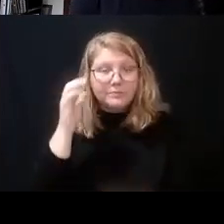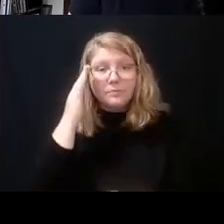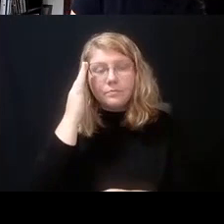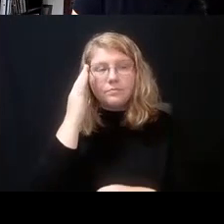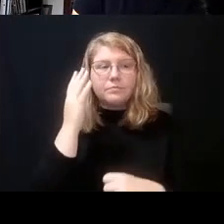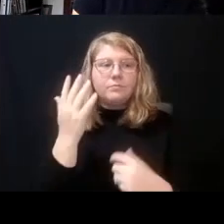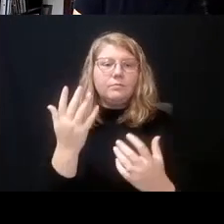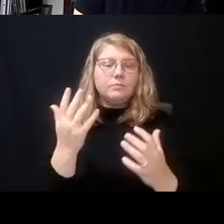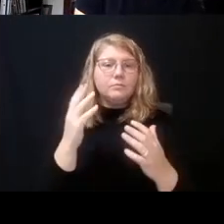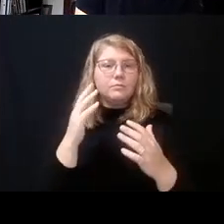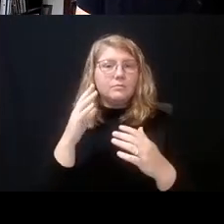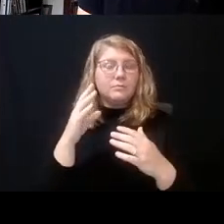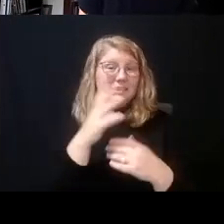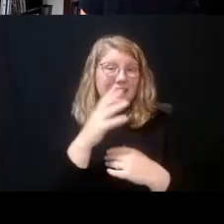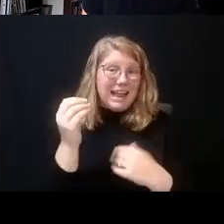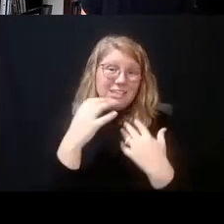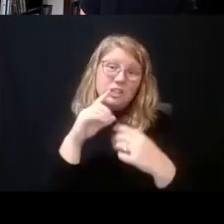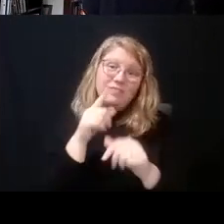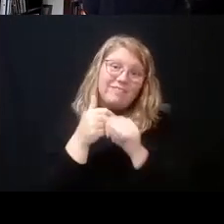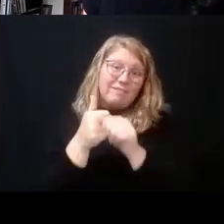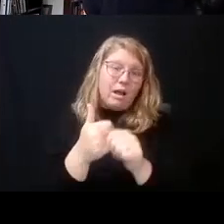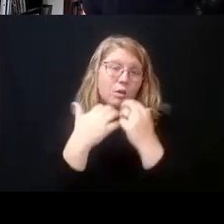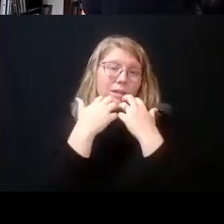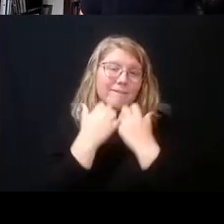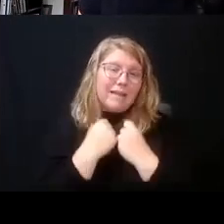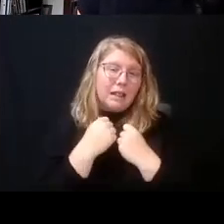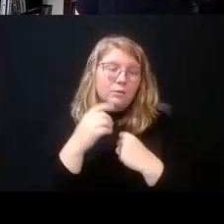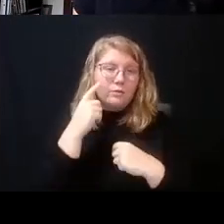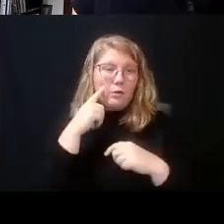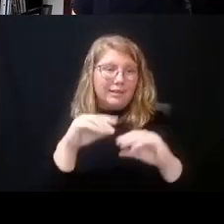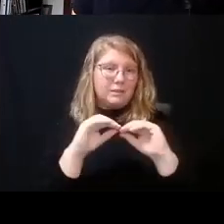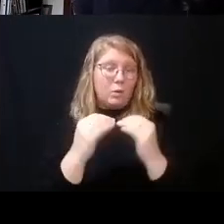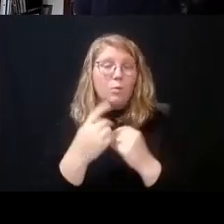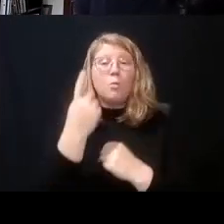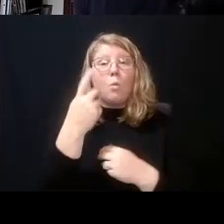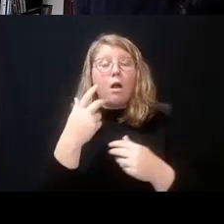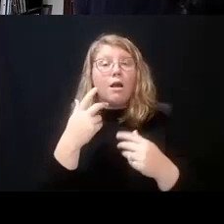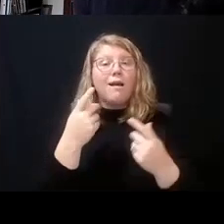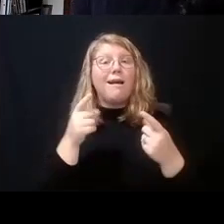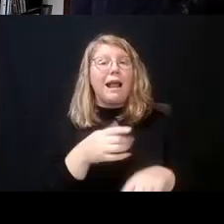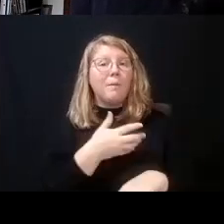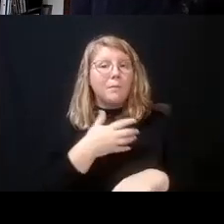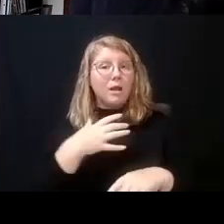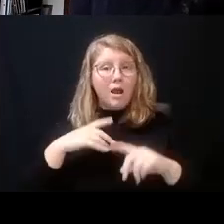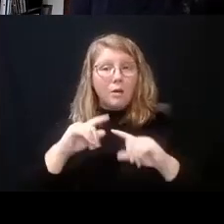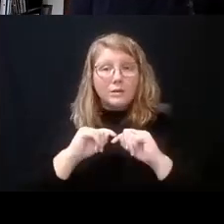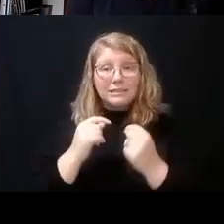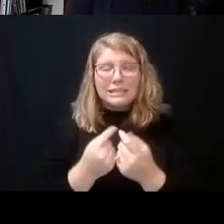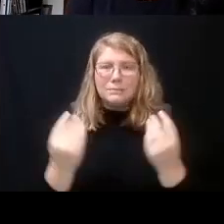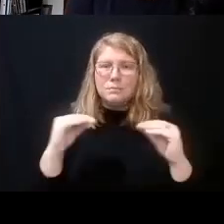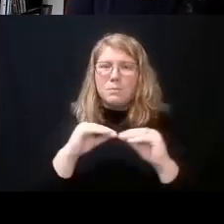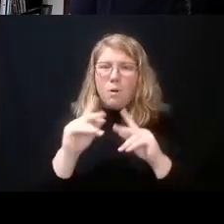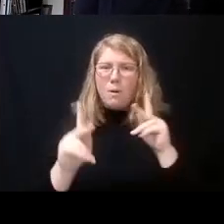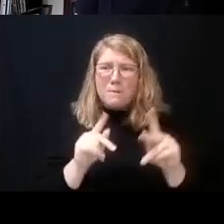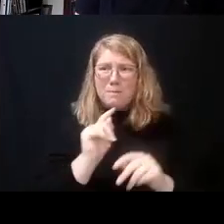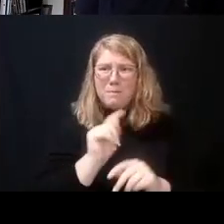leadership on the values of the organization. And part of what happened with our team is that, more people on our team didn't